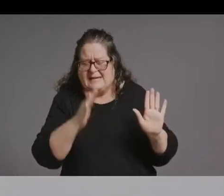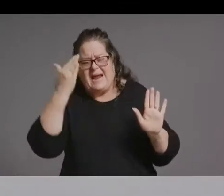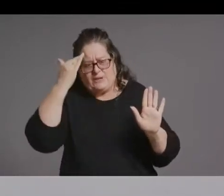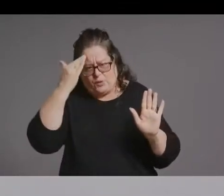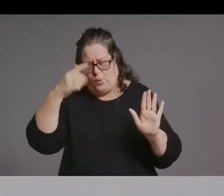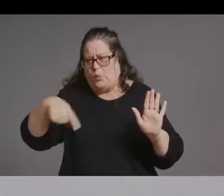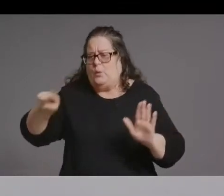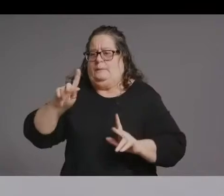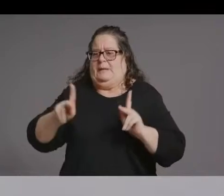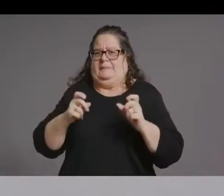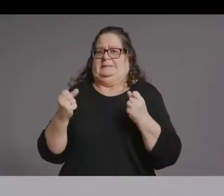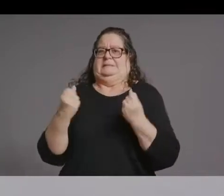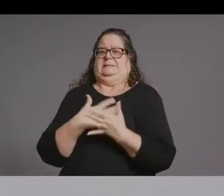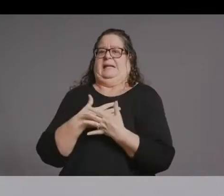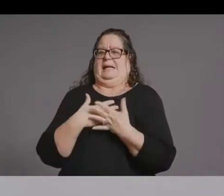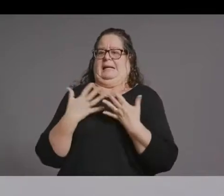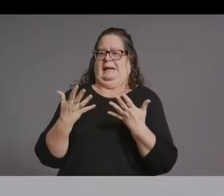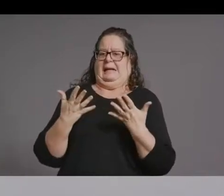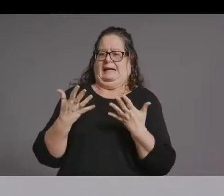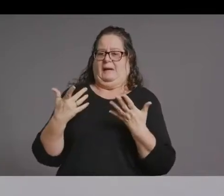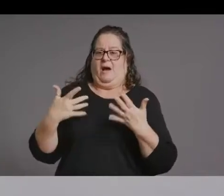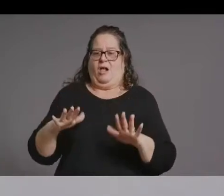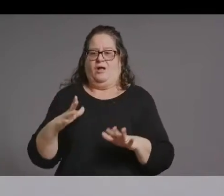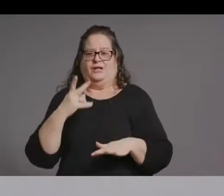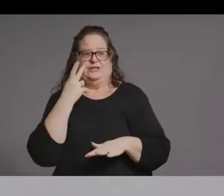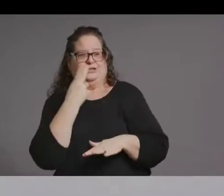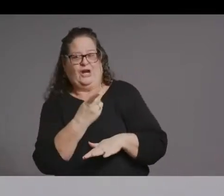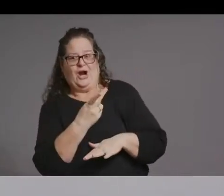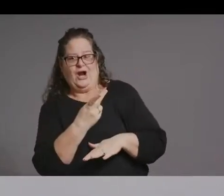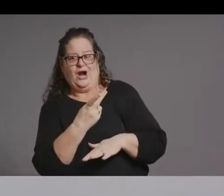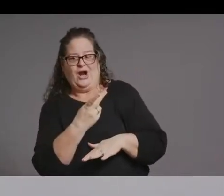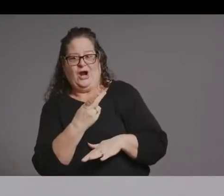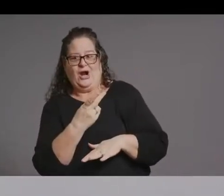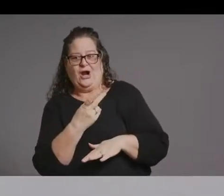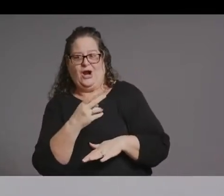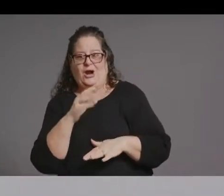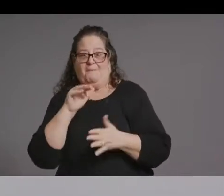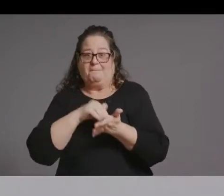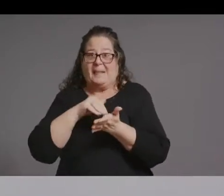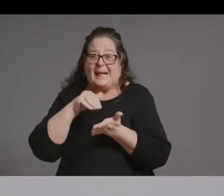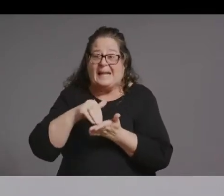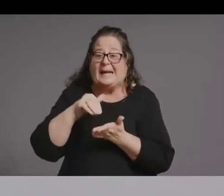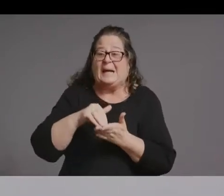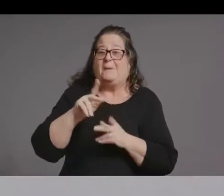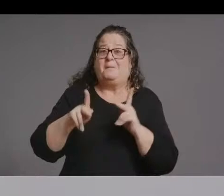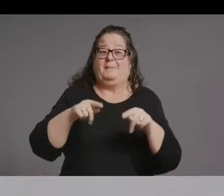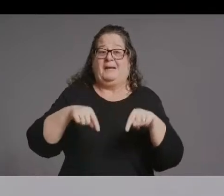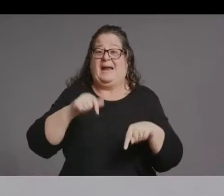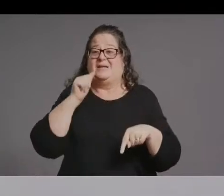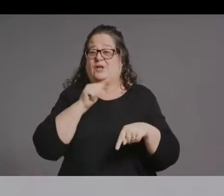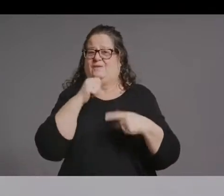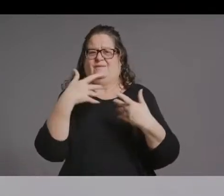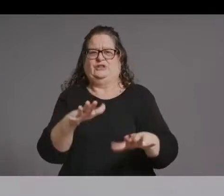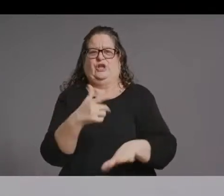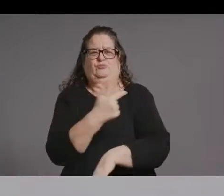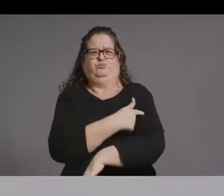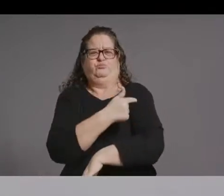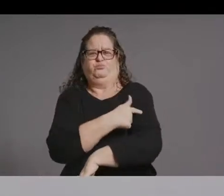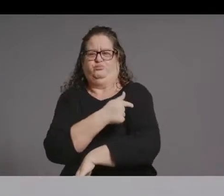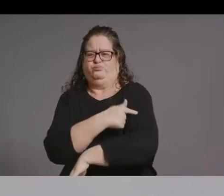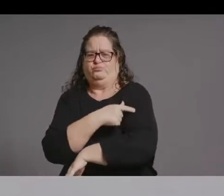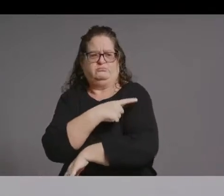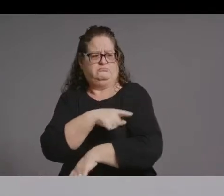been vaccinated safely and effectively here in Arizona. And would, we would recommend you talk to your